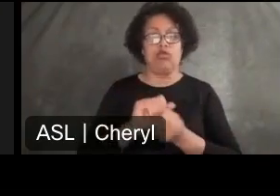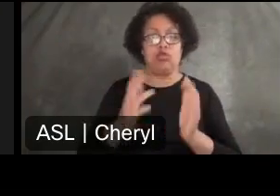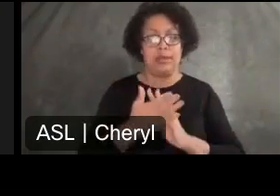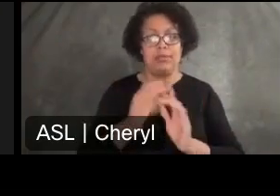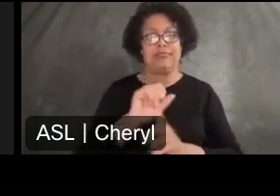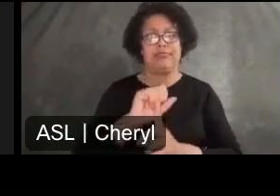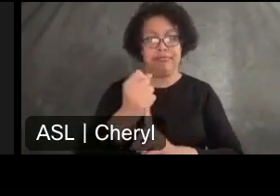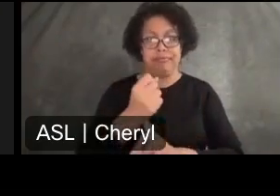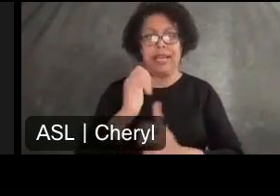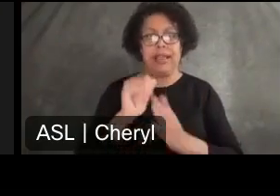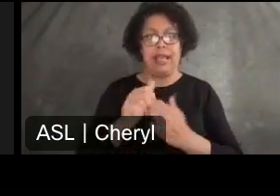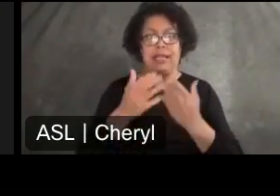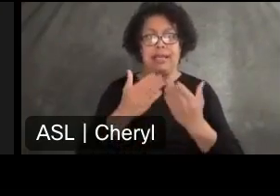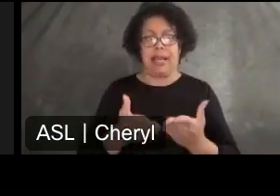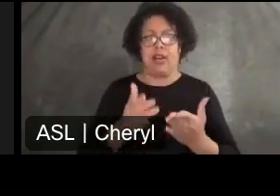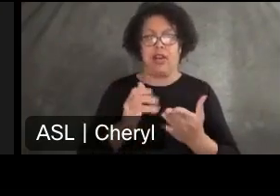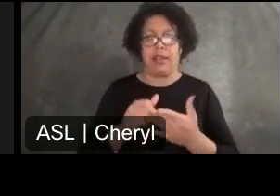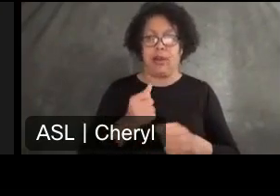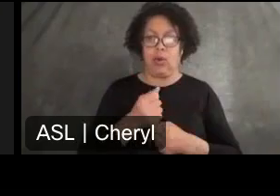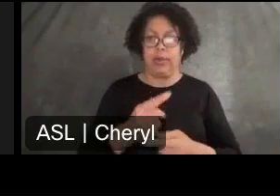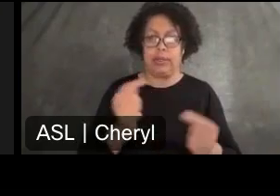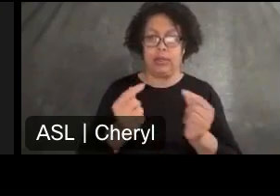that perpetrate harm.